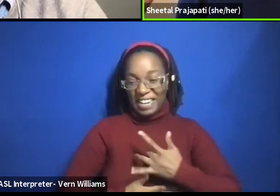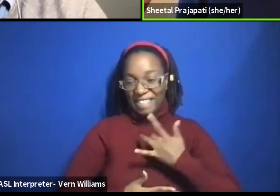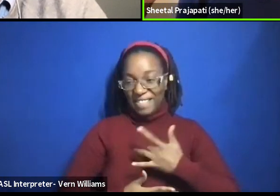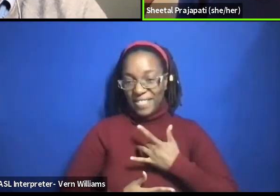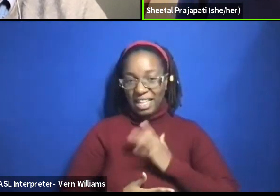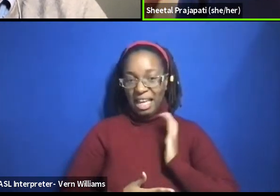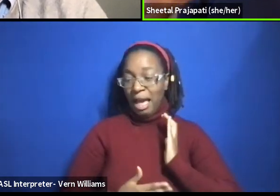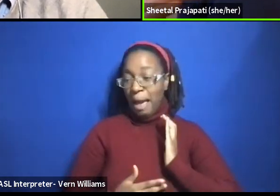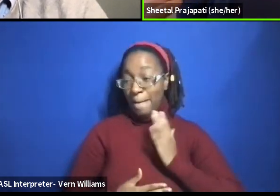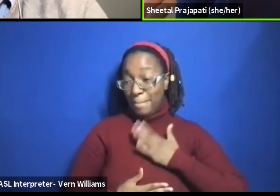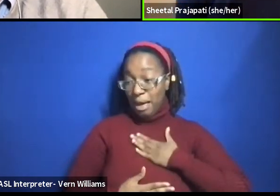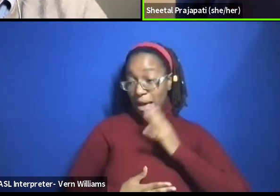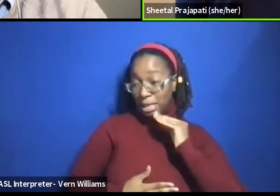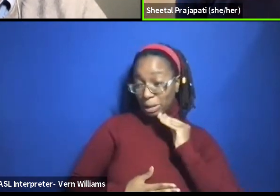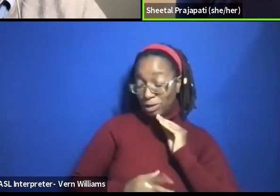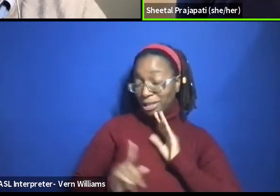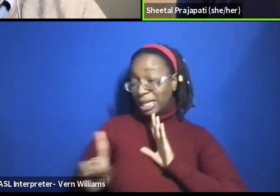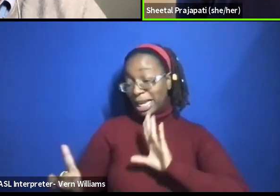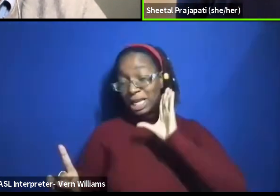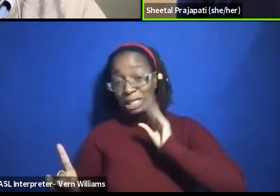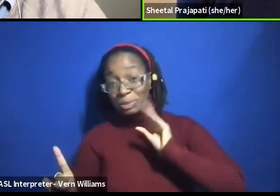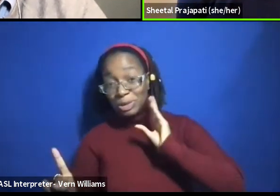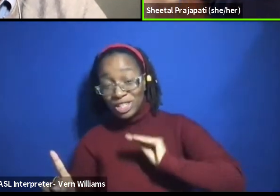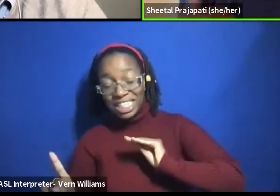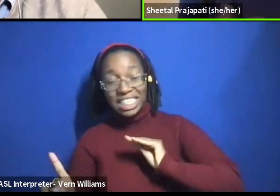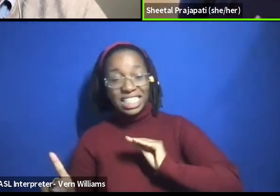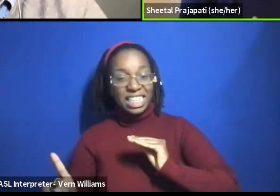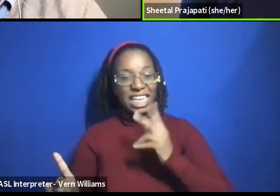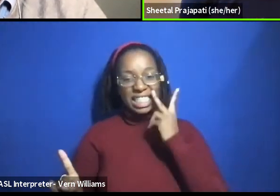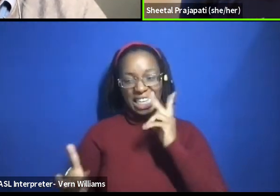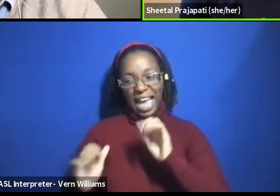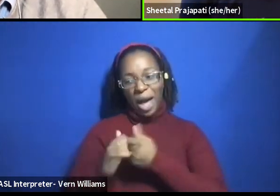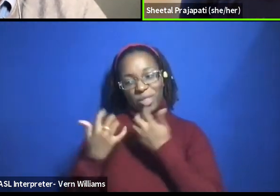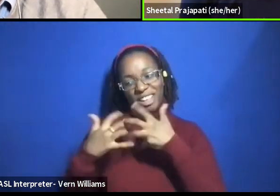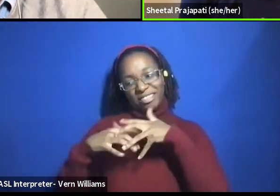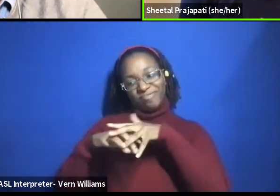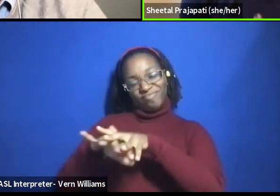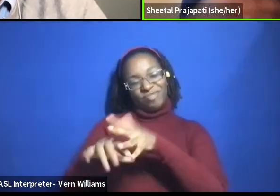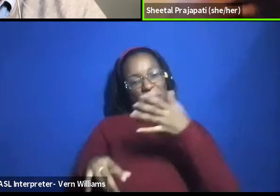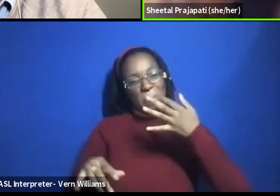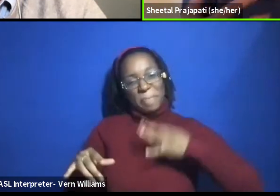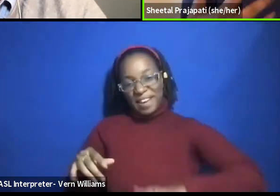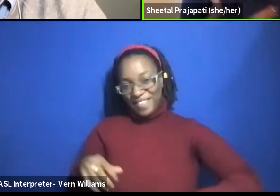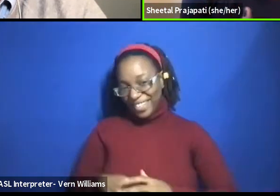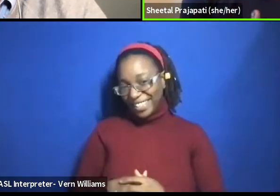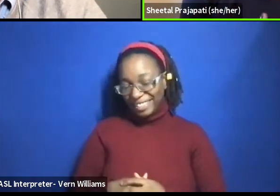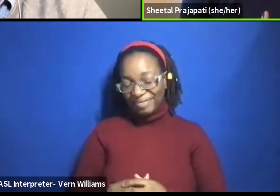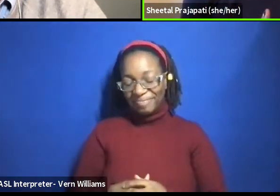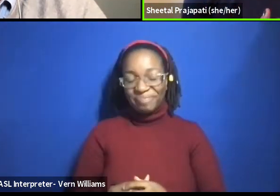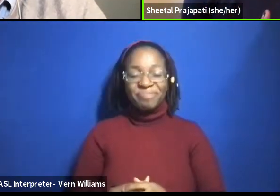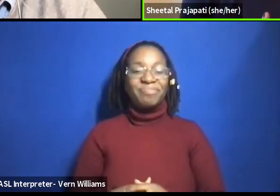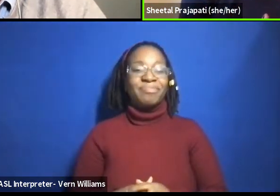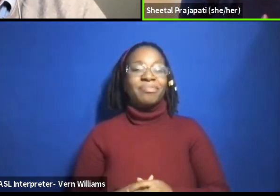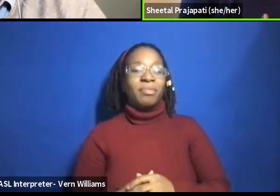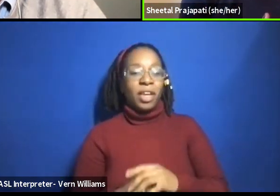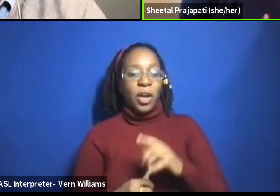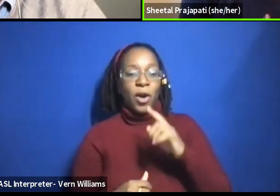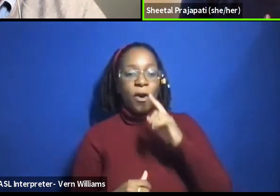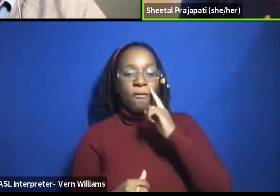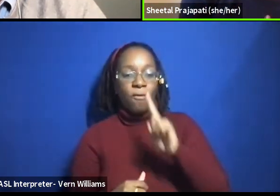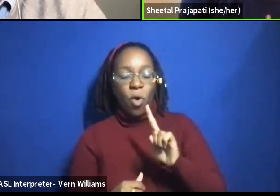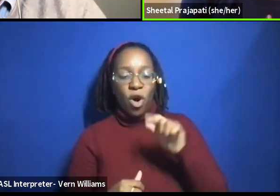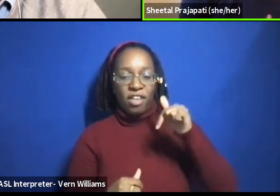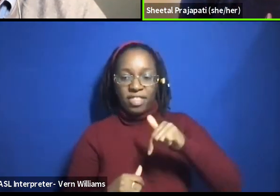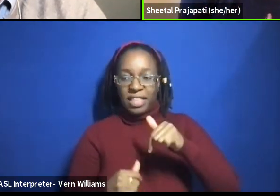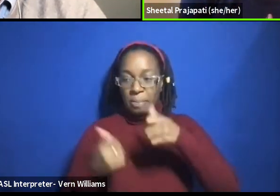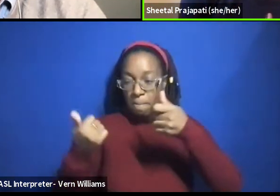that parallel, but kind of complementary way. And in this series of posts that you're